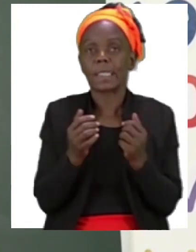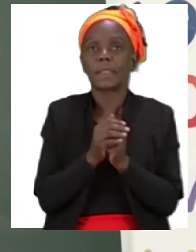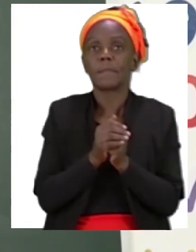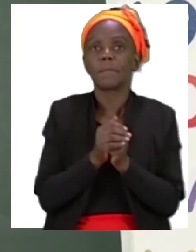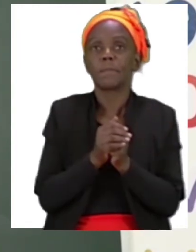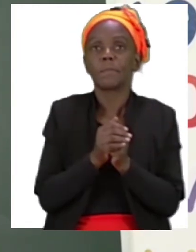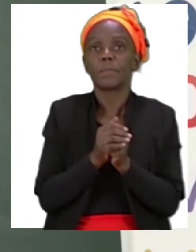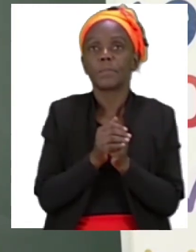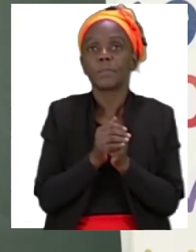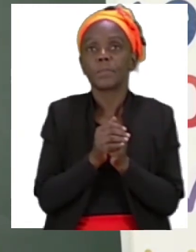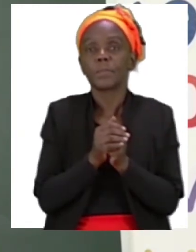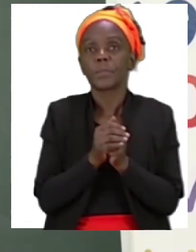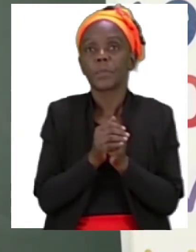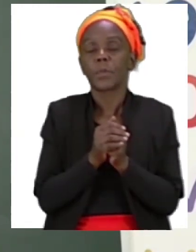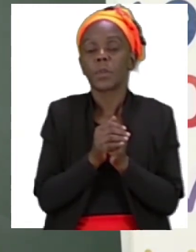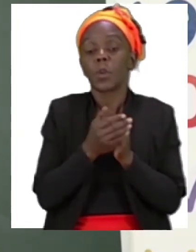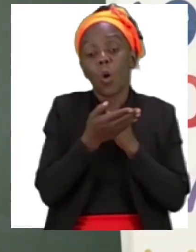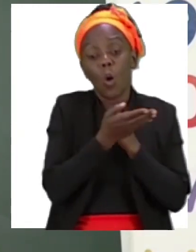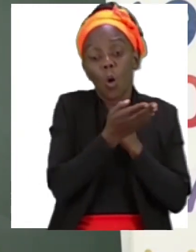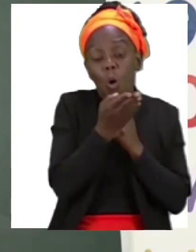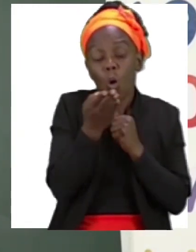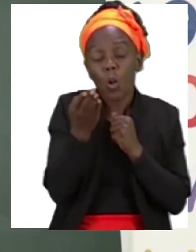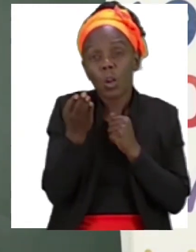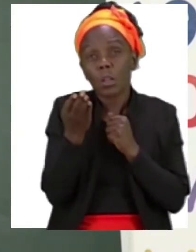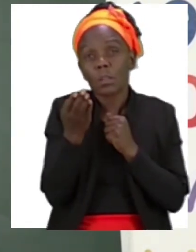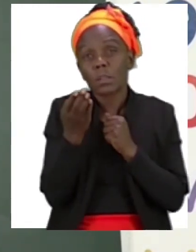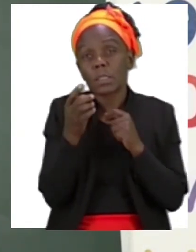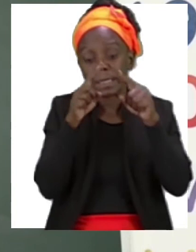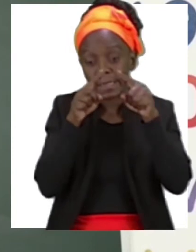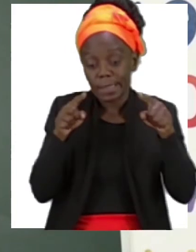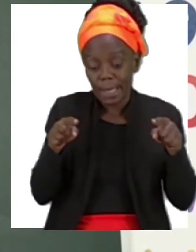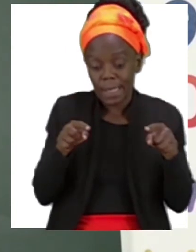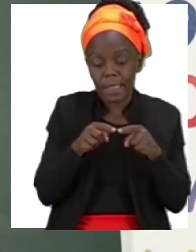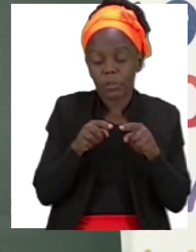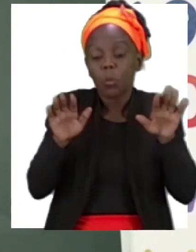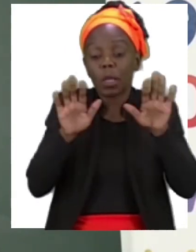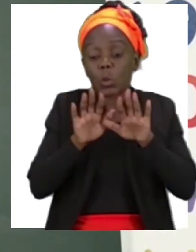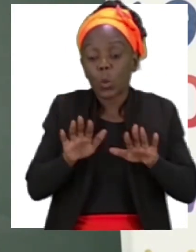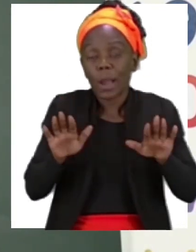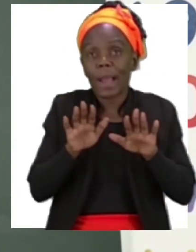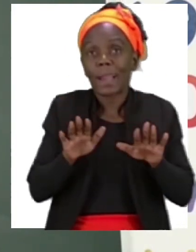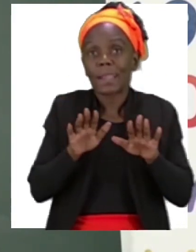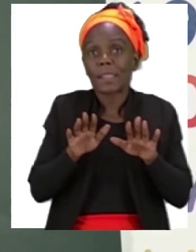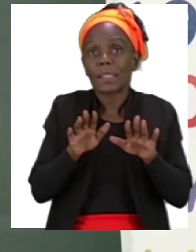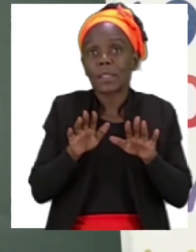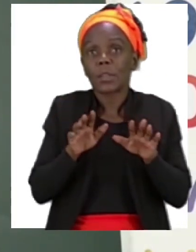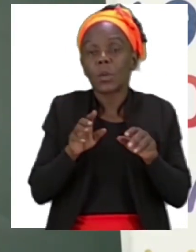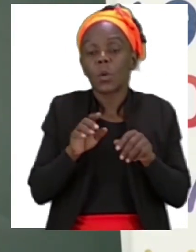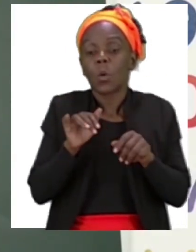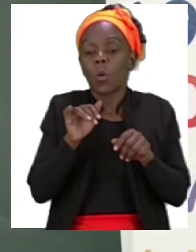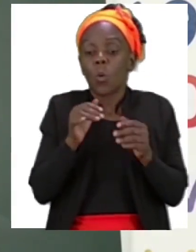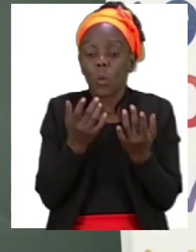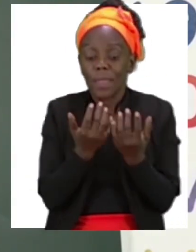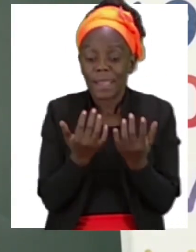the triangles with the green color. So every triangle that you can see in your exercise